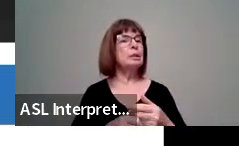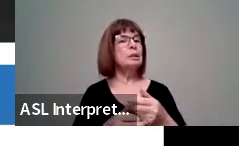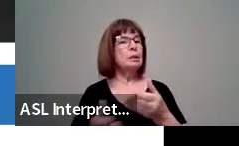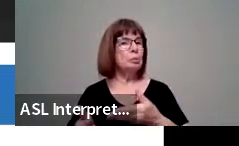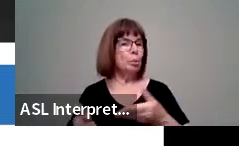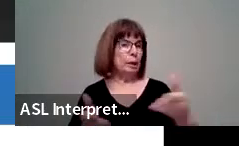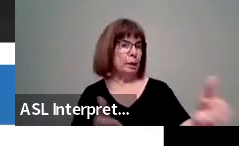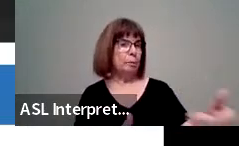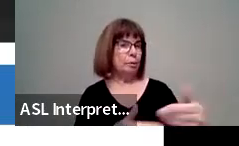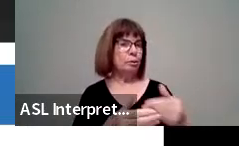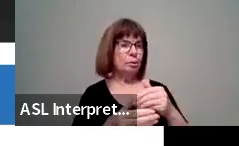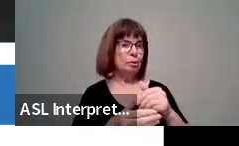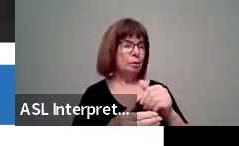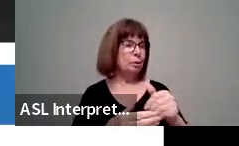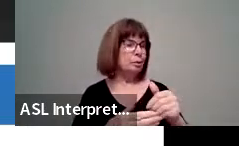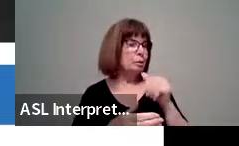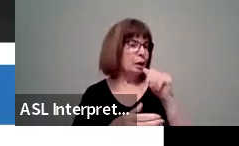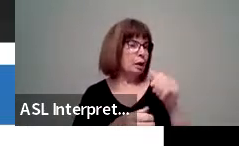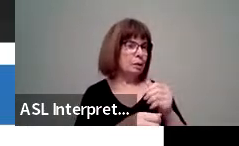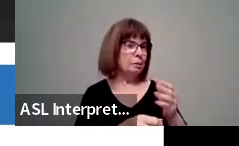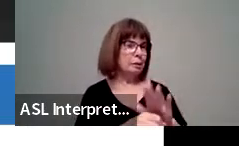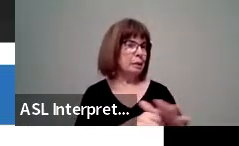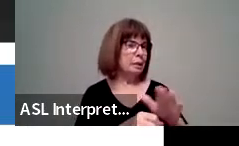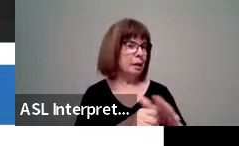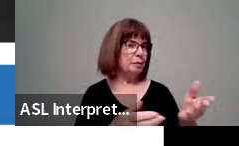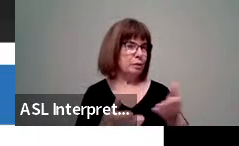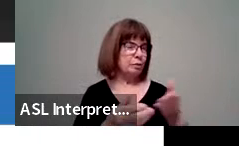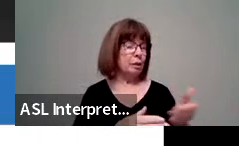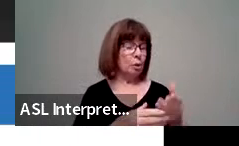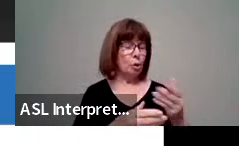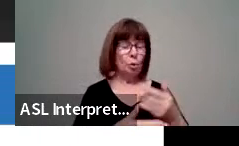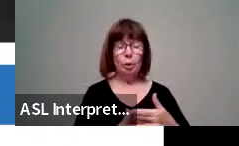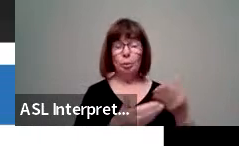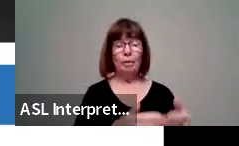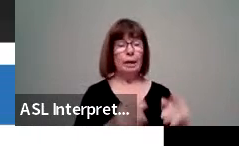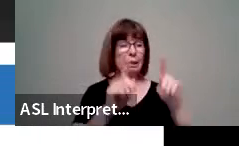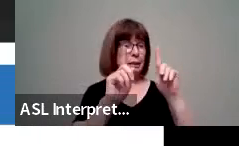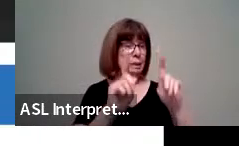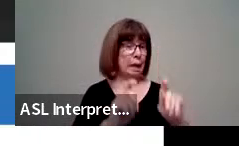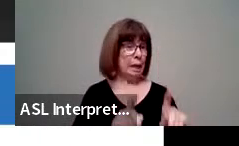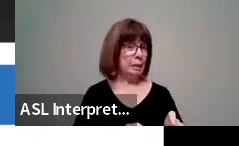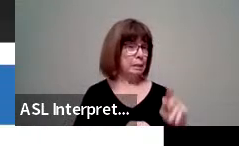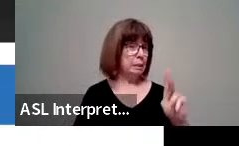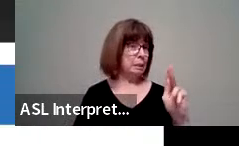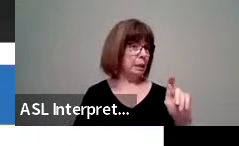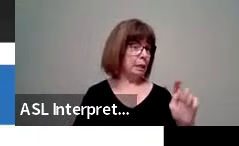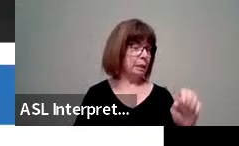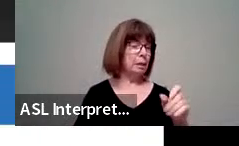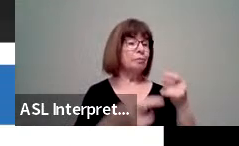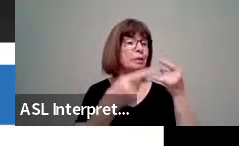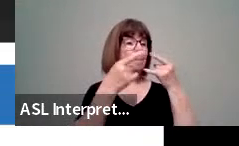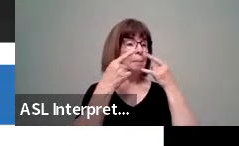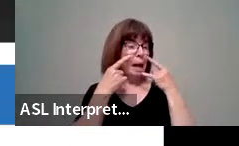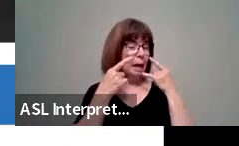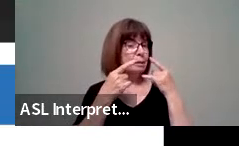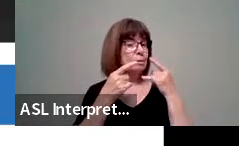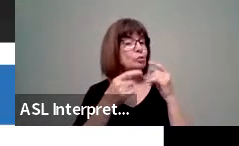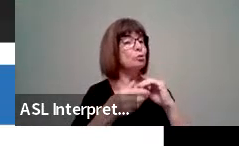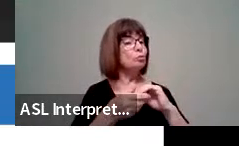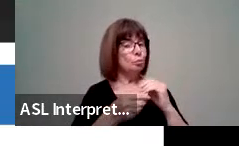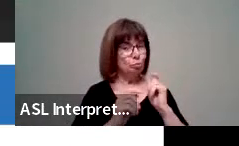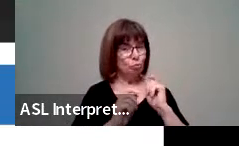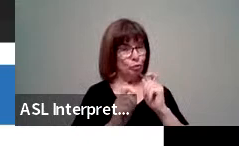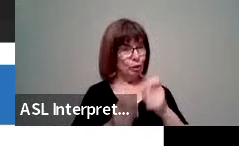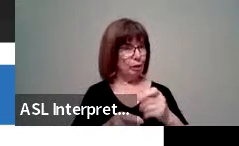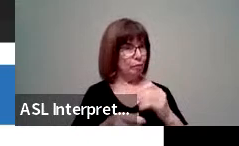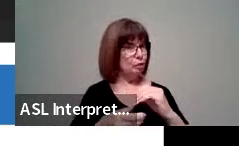communities. We're providing test kits now and masks to our community partners to distribute to the community.